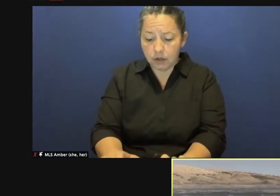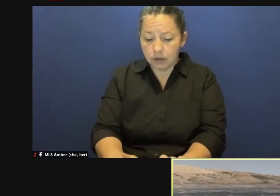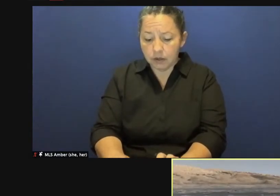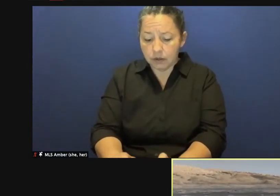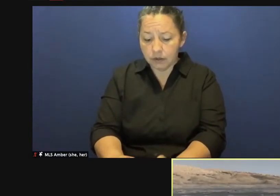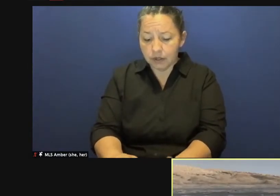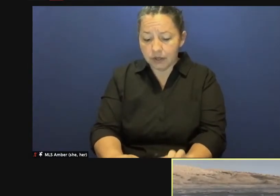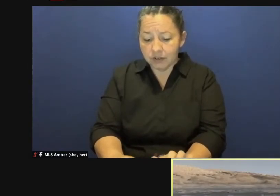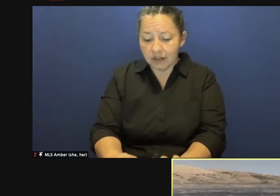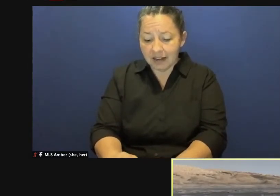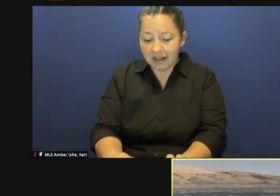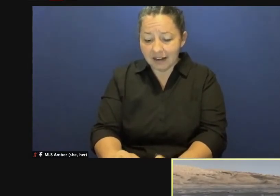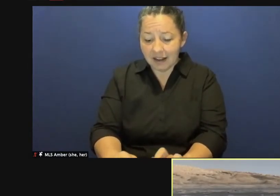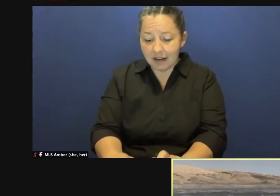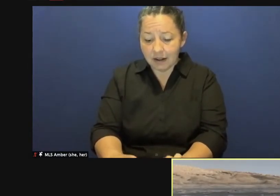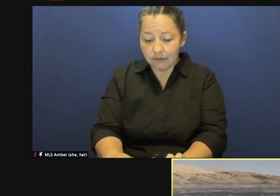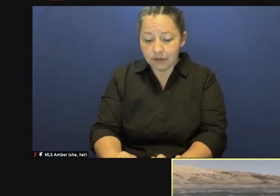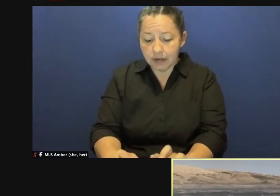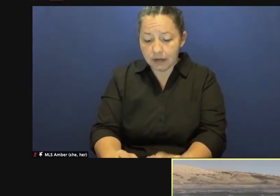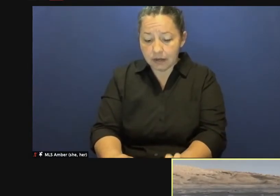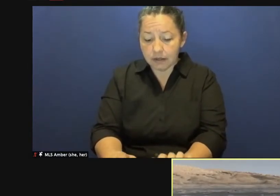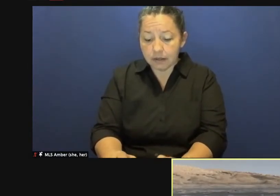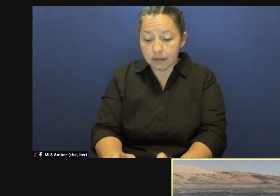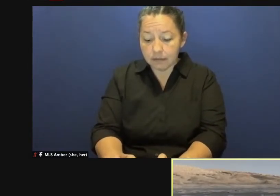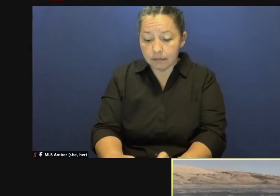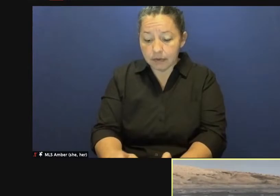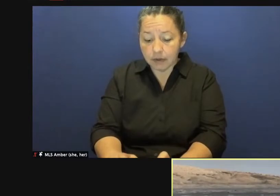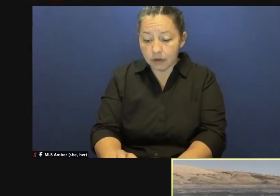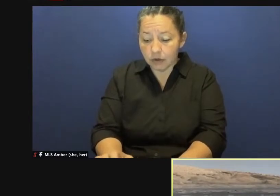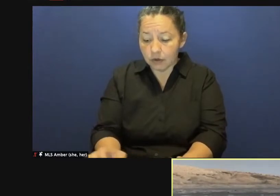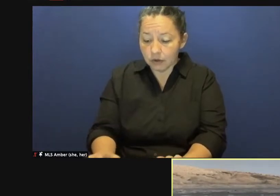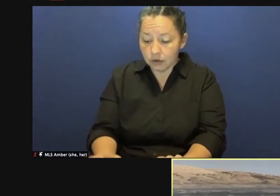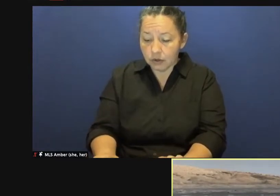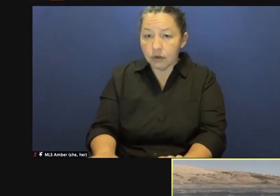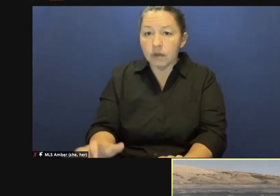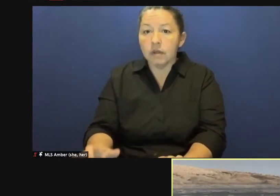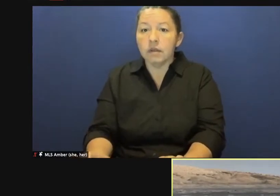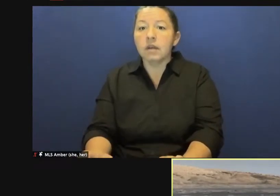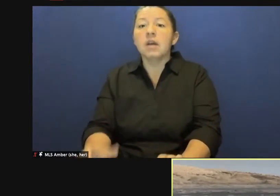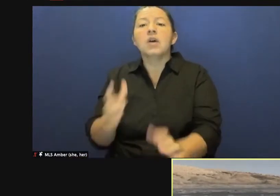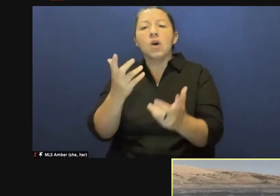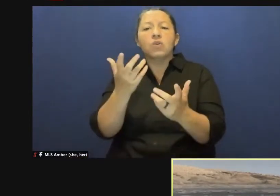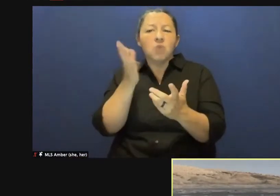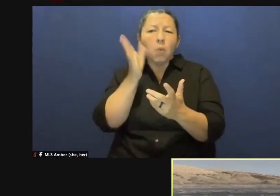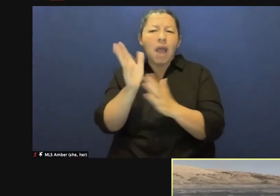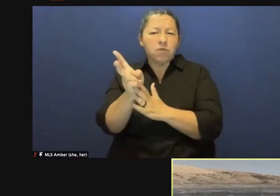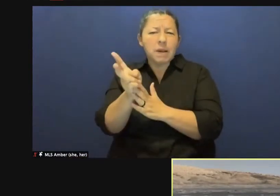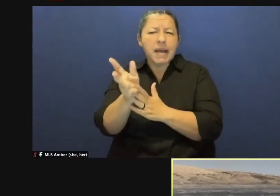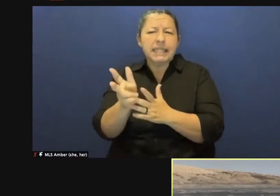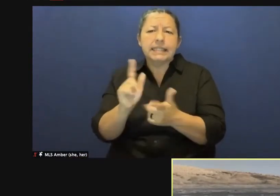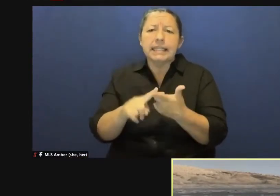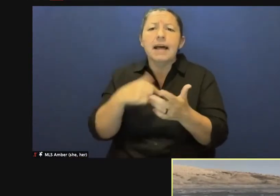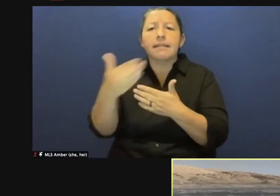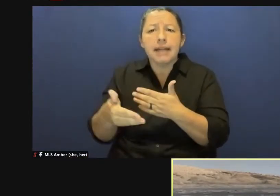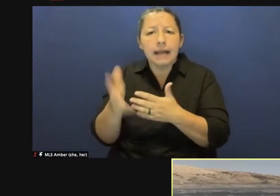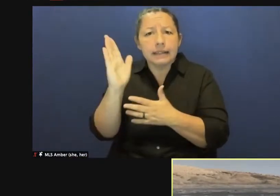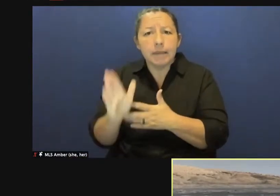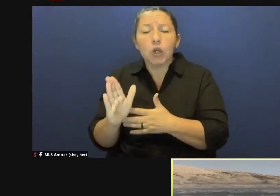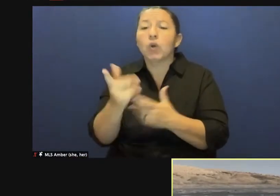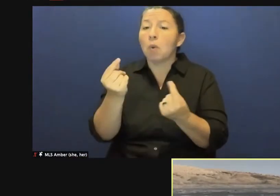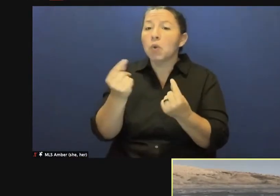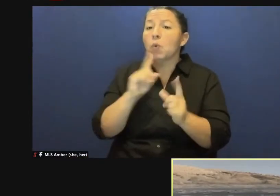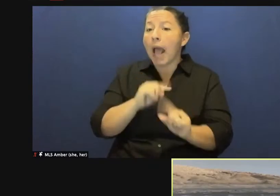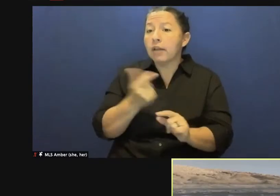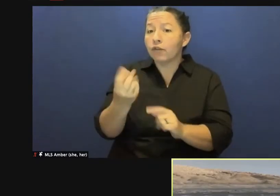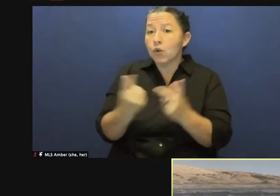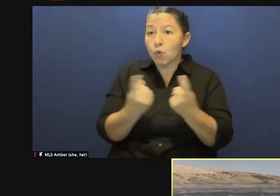our scheduled next speaker, let's take a bit of time for questions. And I think probably the easiest